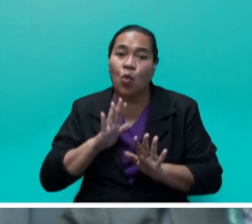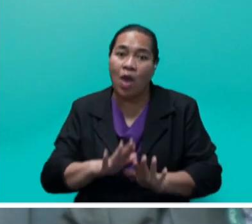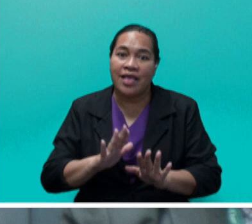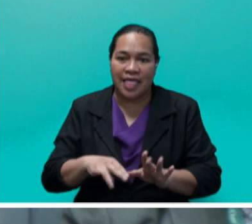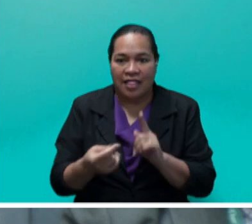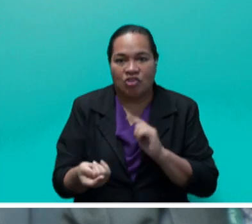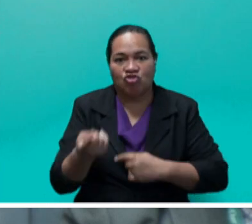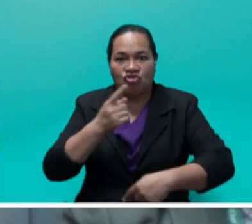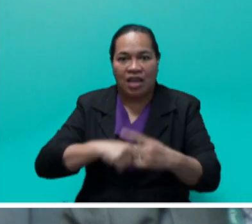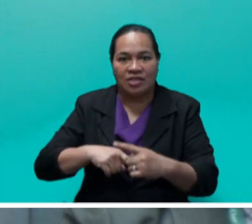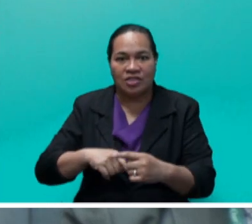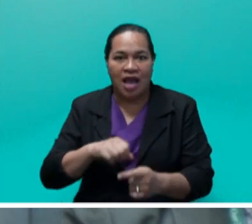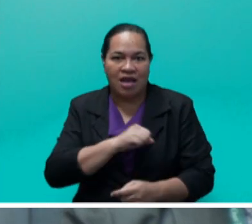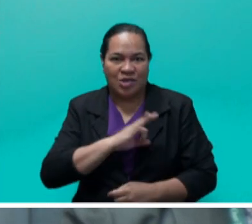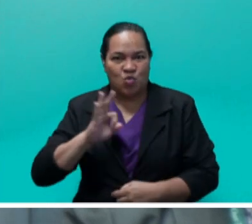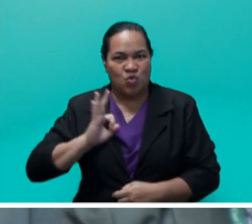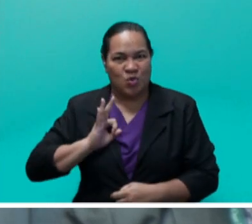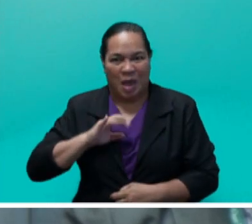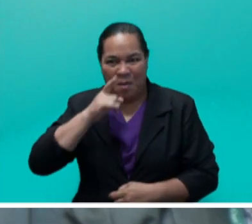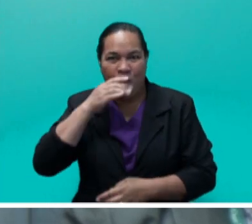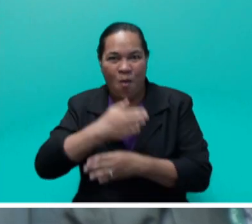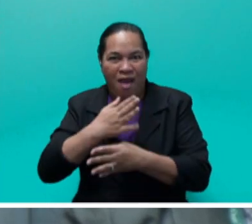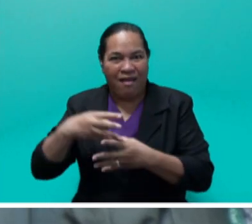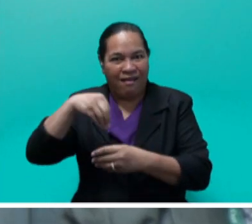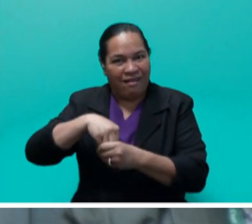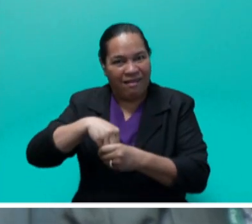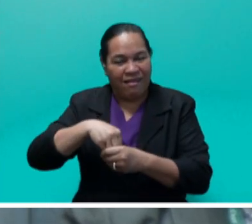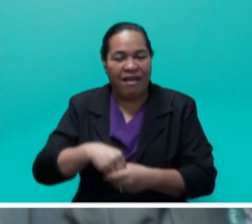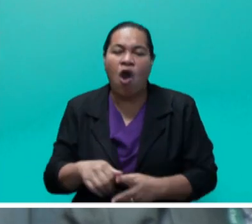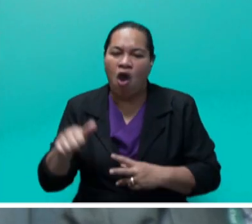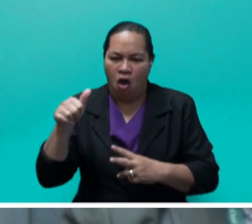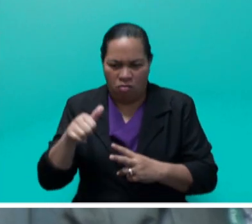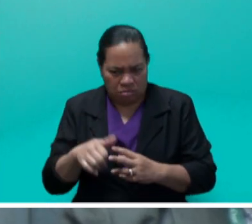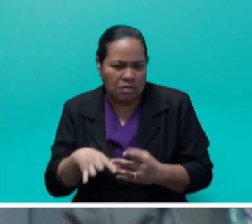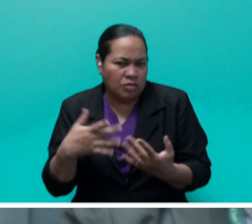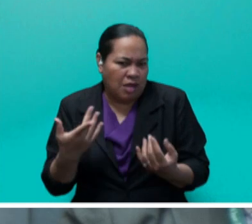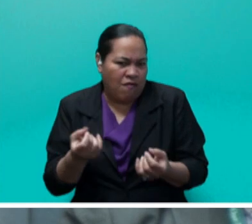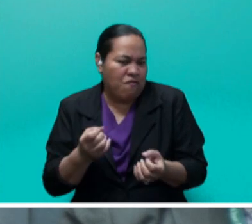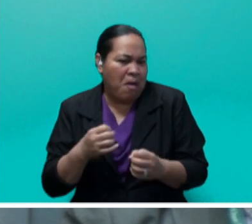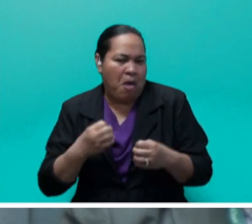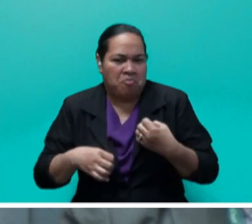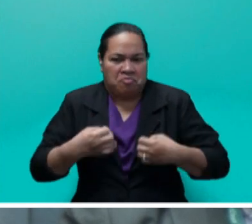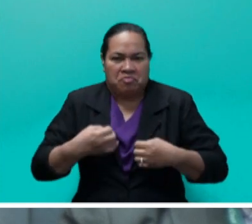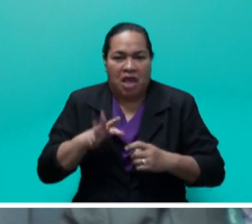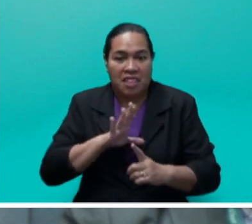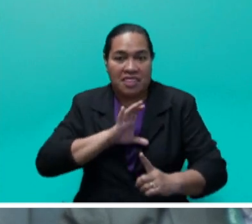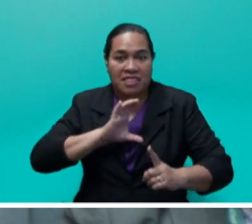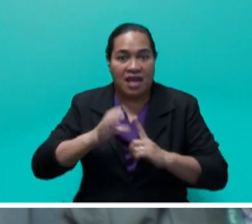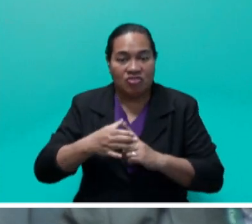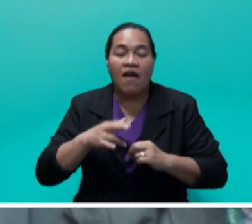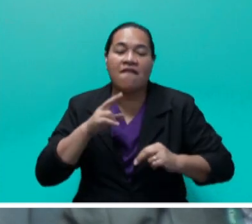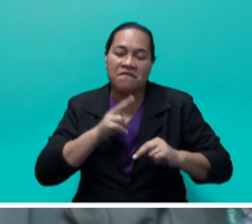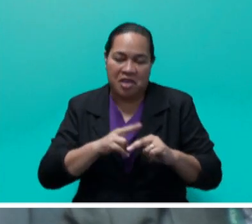in vessel crews, amidst enjoying the vibrant environment and the culture that Fiji